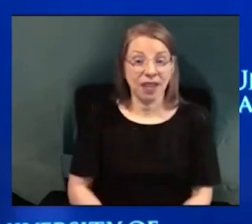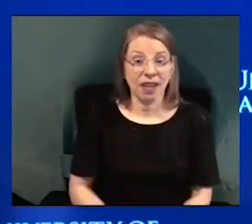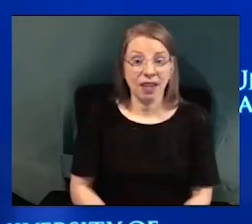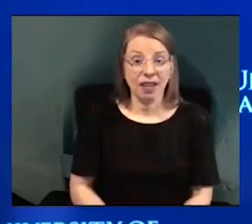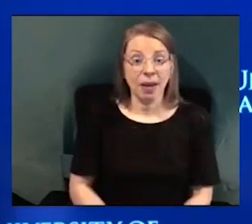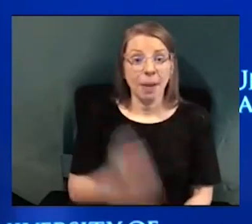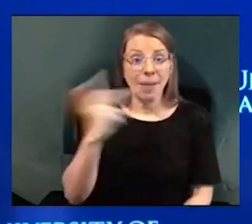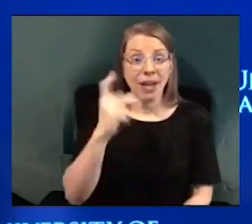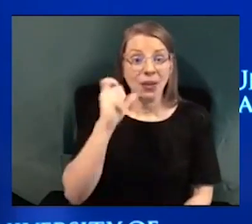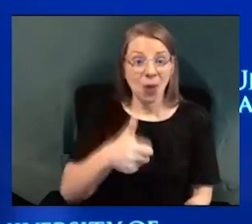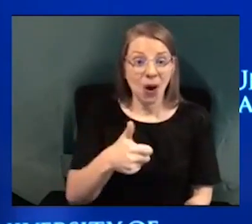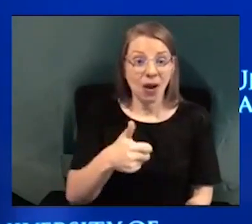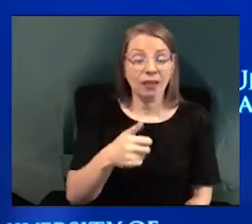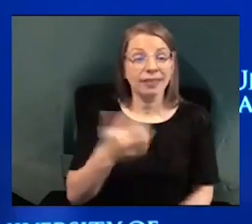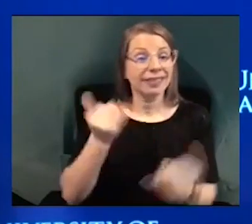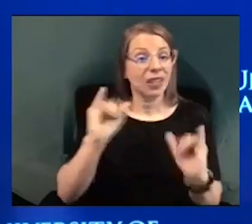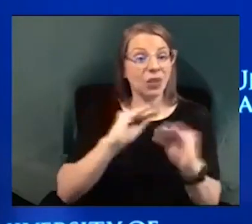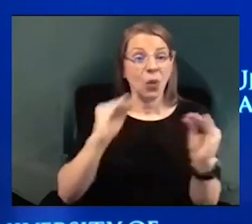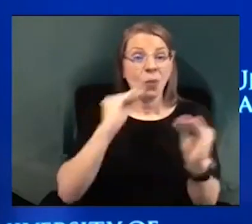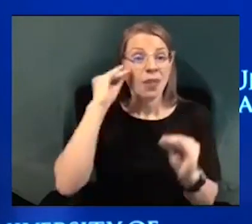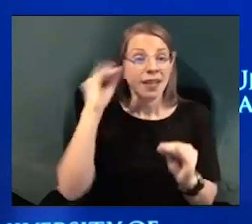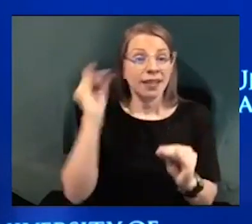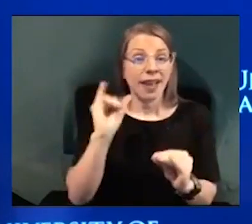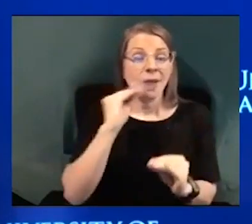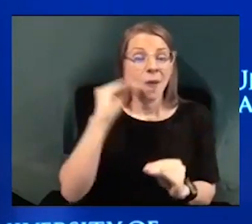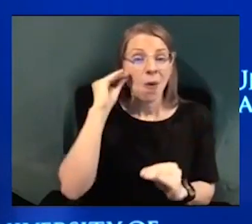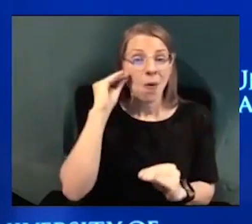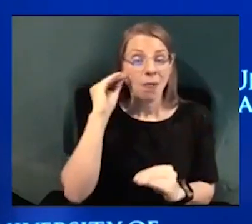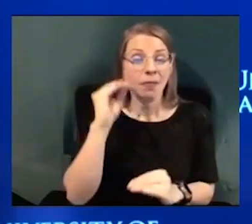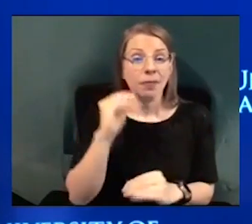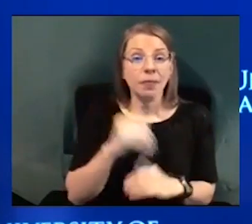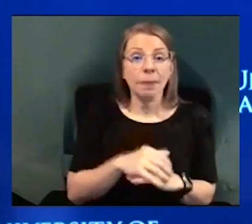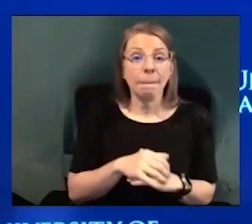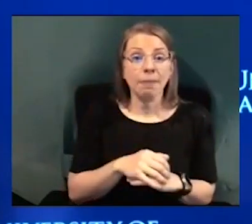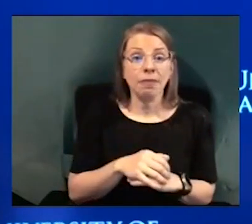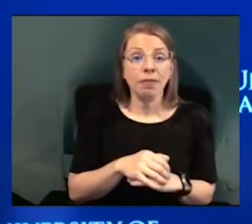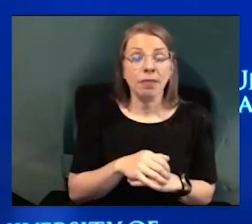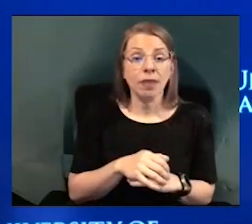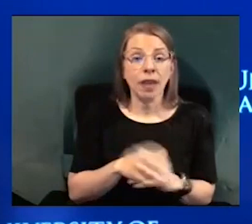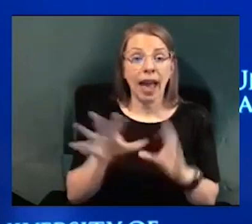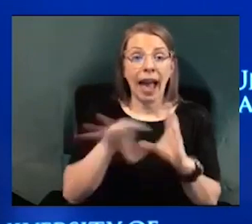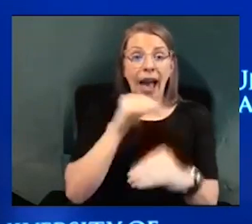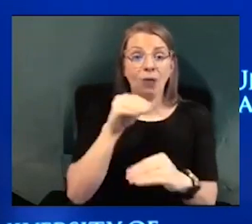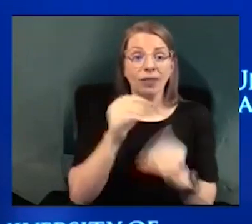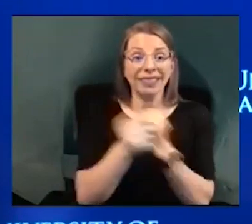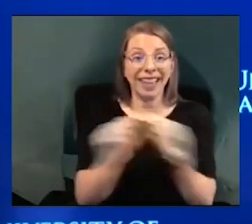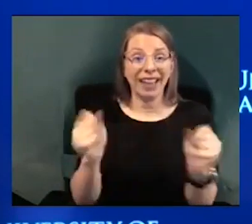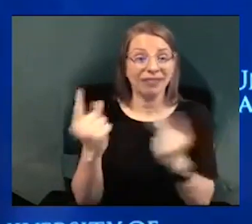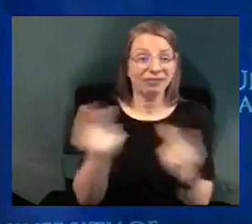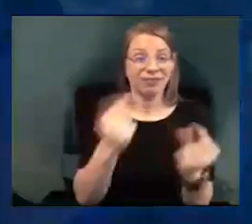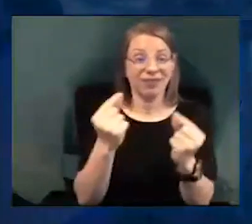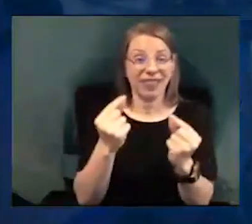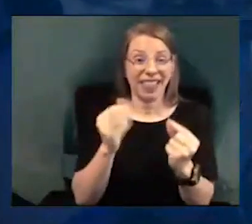still no place like home, getting out safe, you know what? That's a hoot too. We'll see you soon.